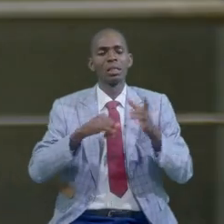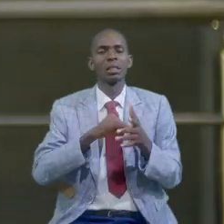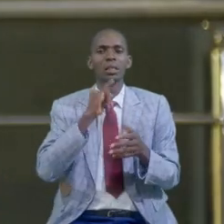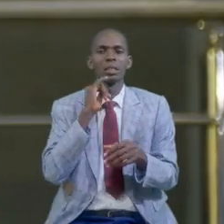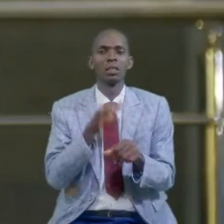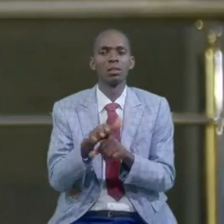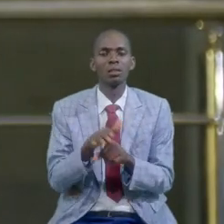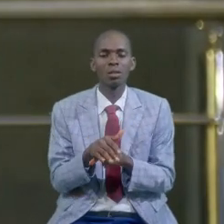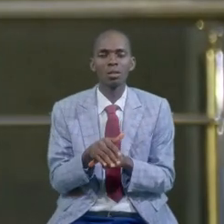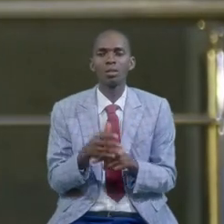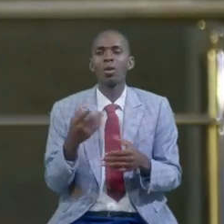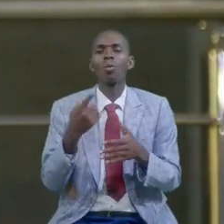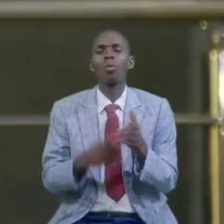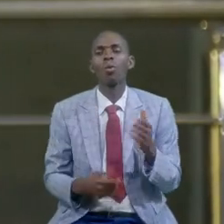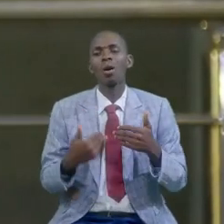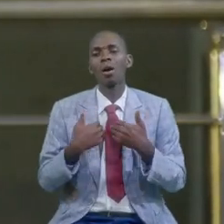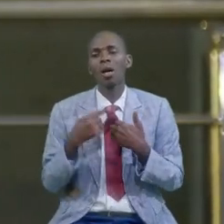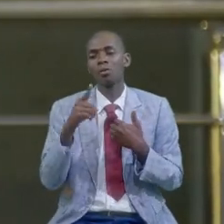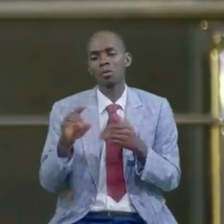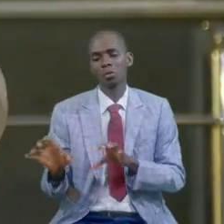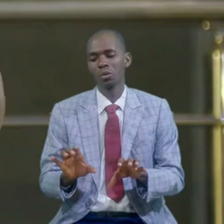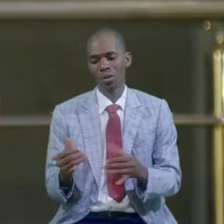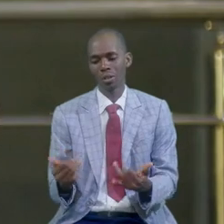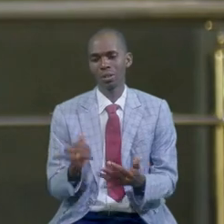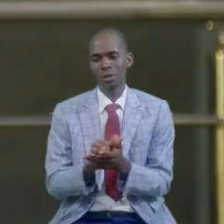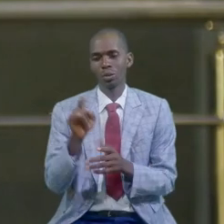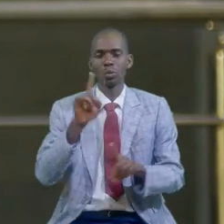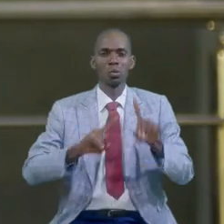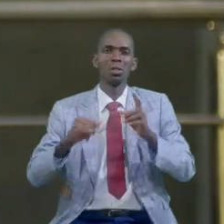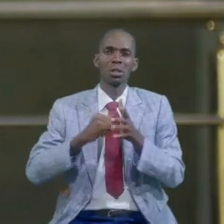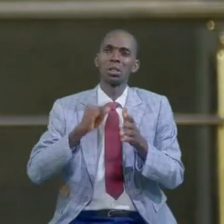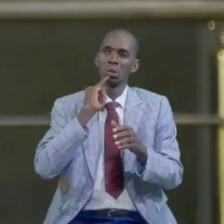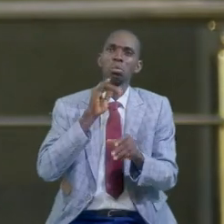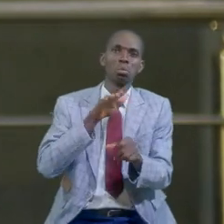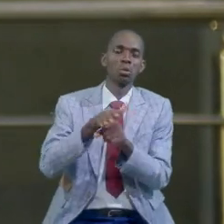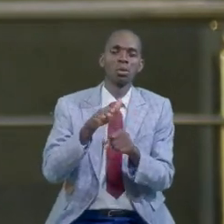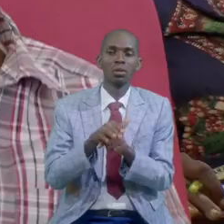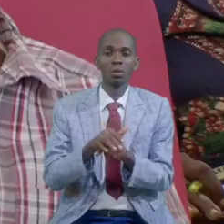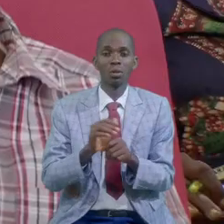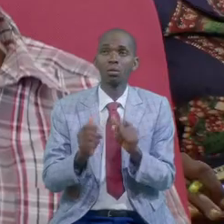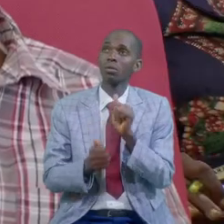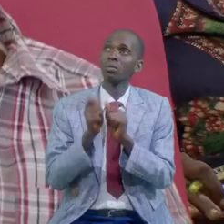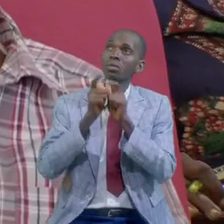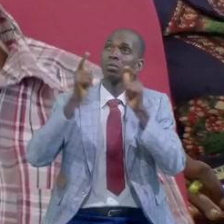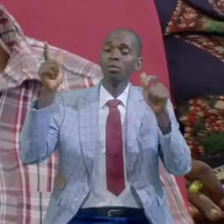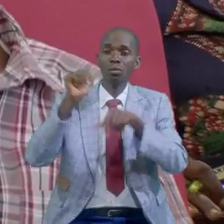you done that you are saying it's enough? Greater tasks ahead of you.